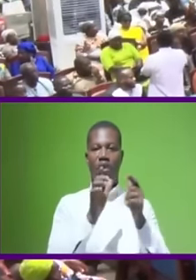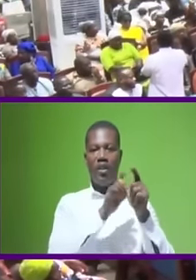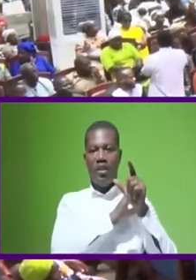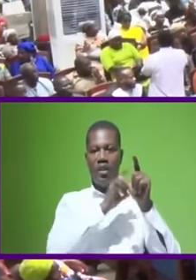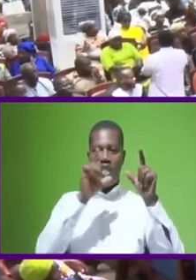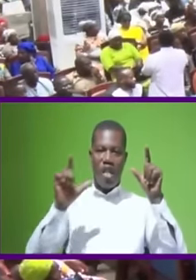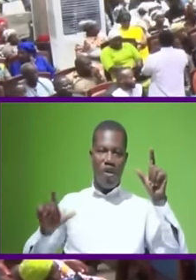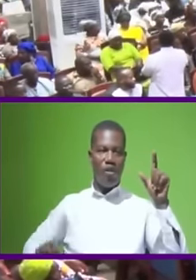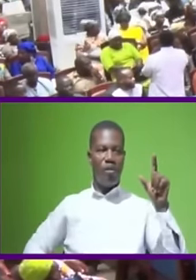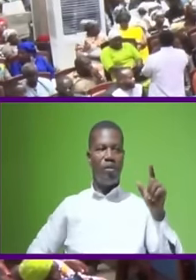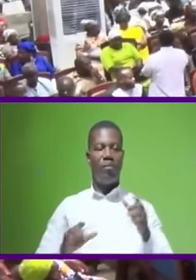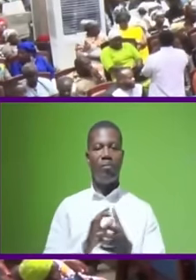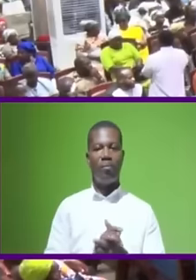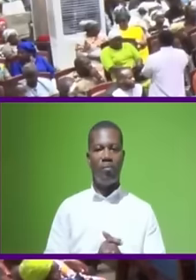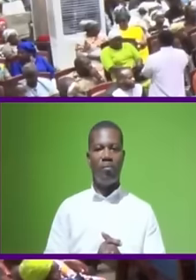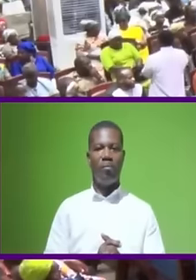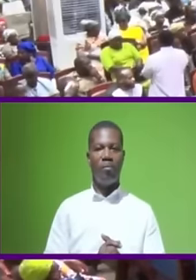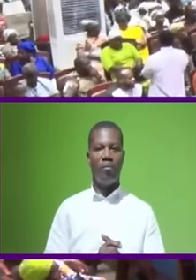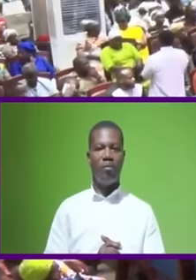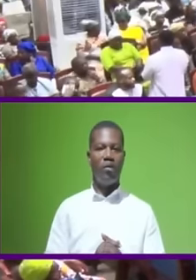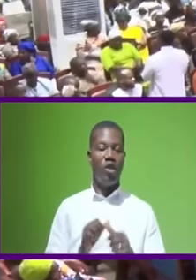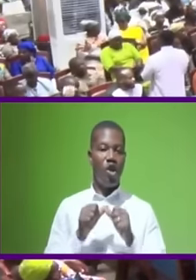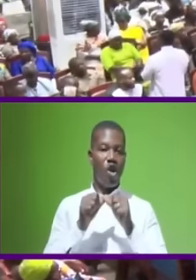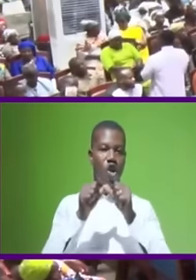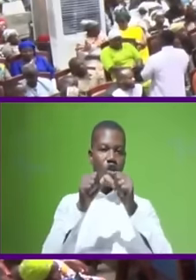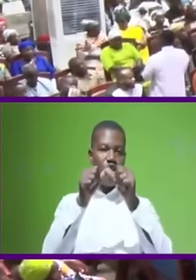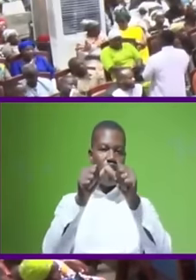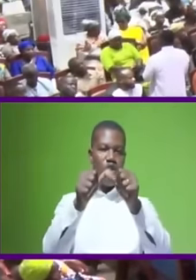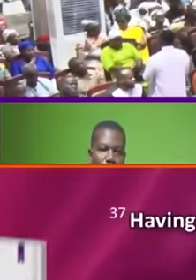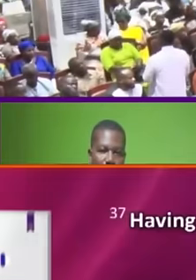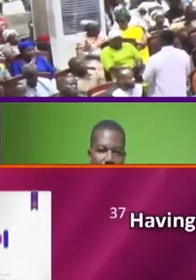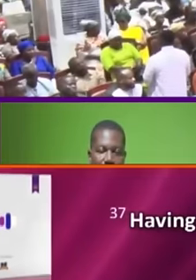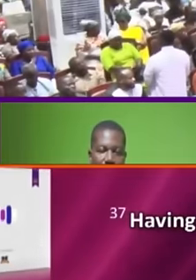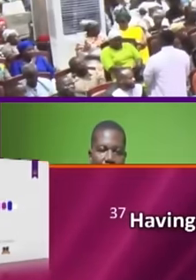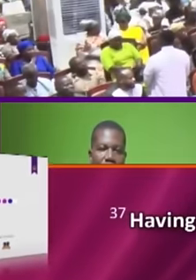Lord. Hallelujah. Yanko.